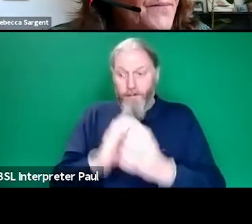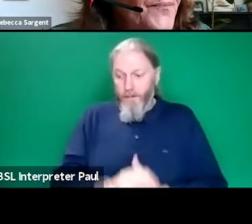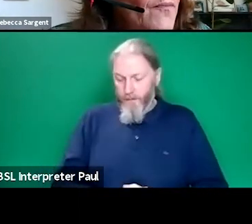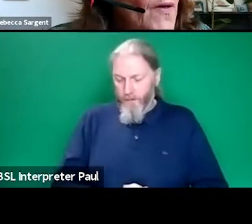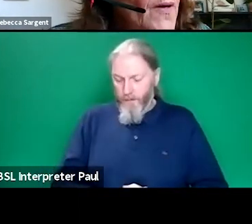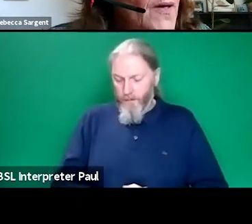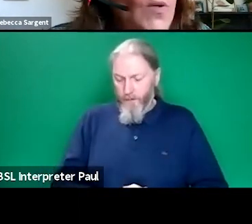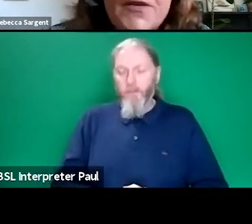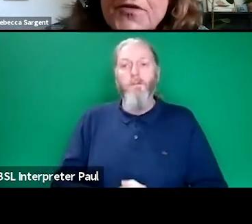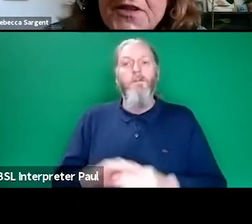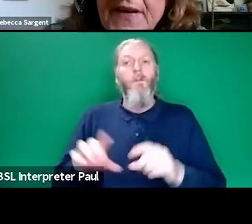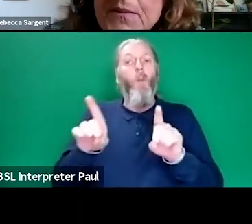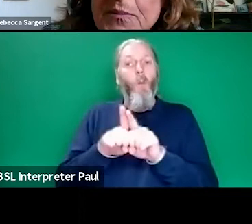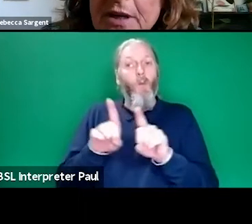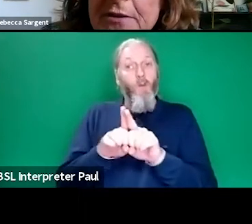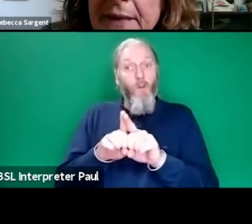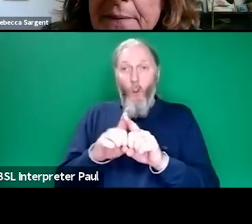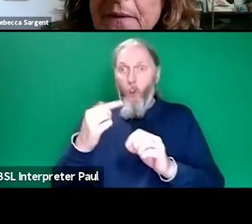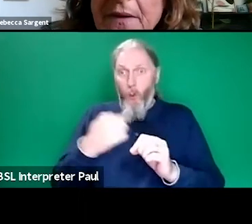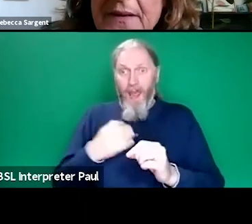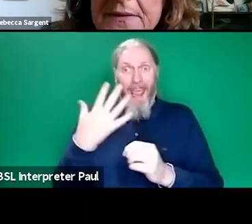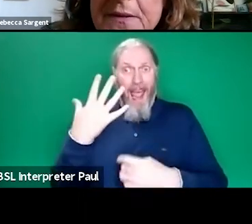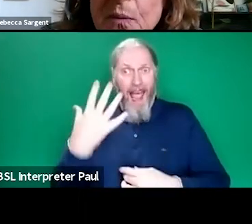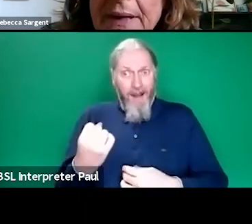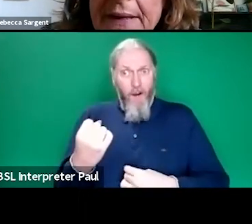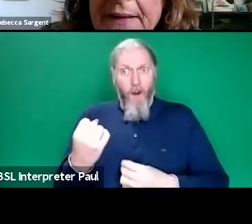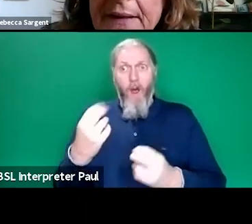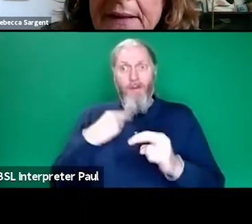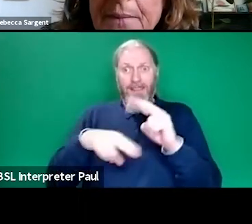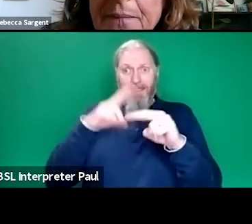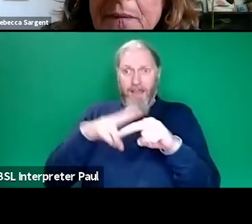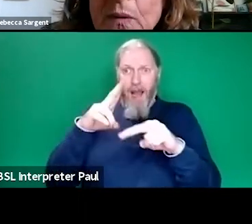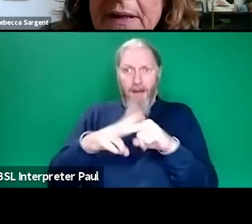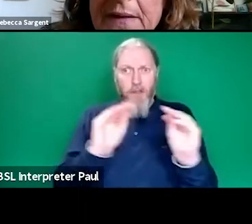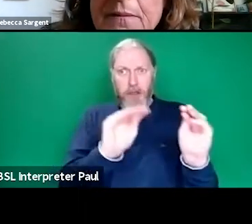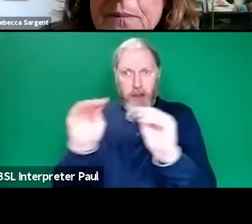quite a workforce development programme that we